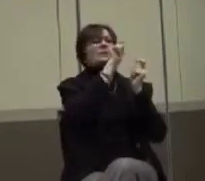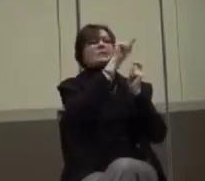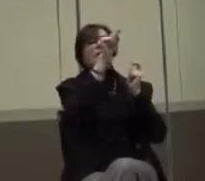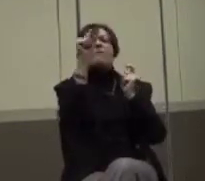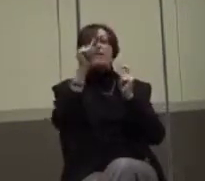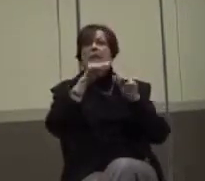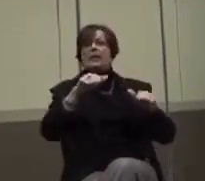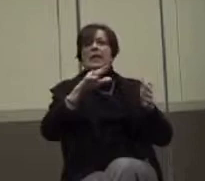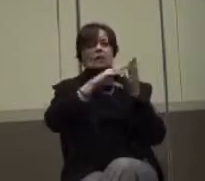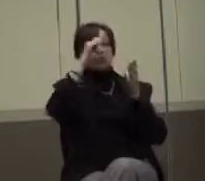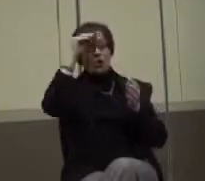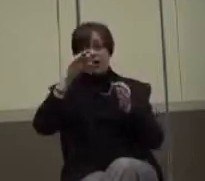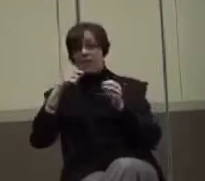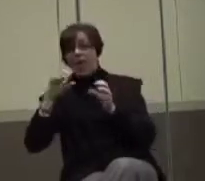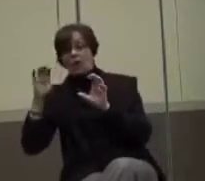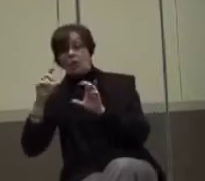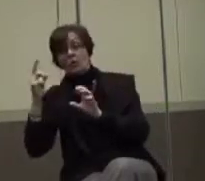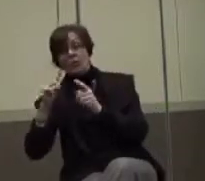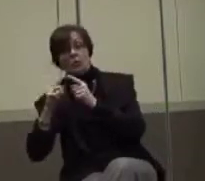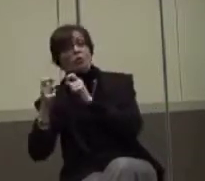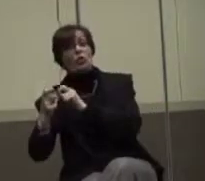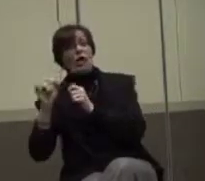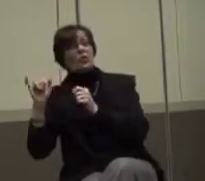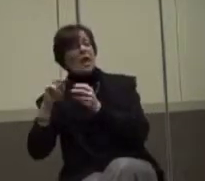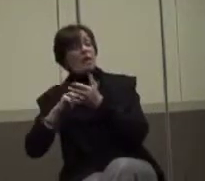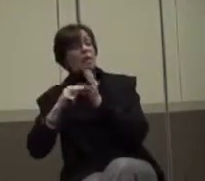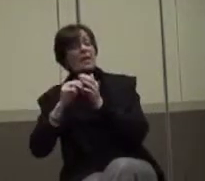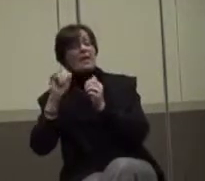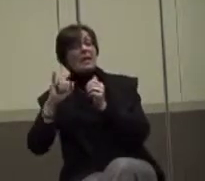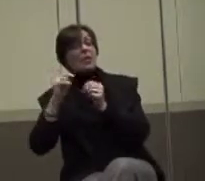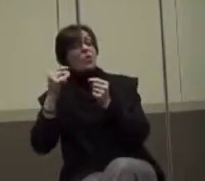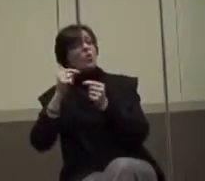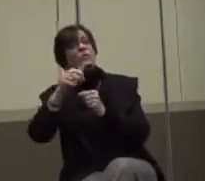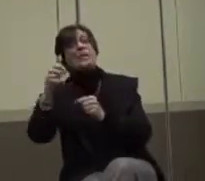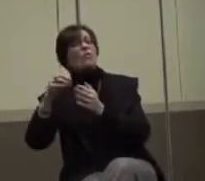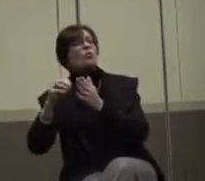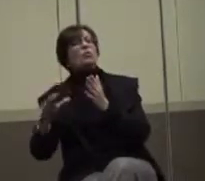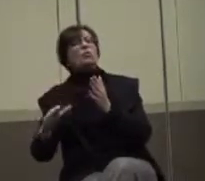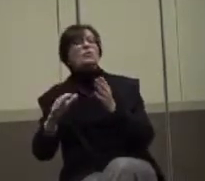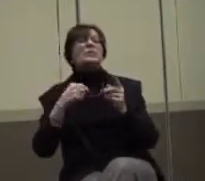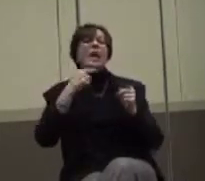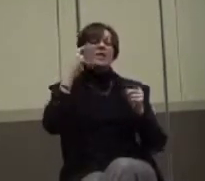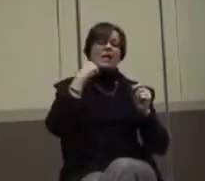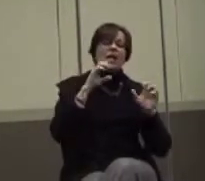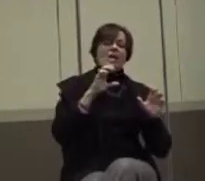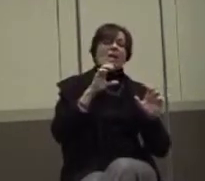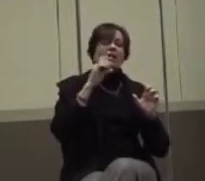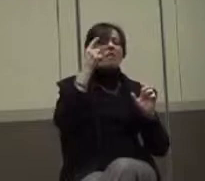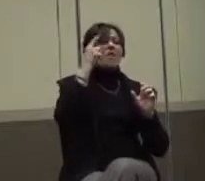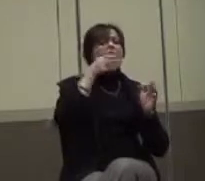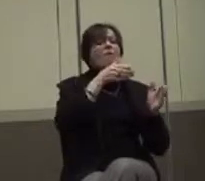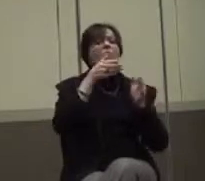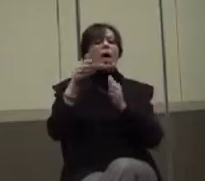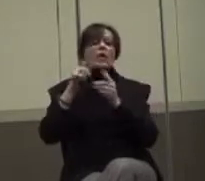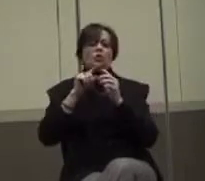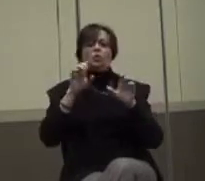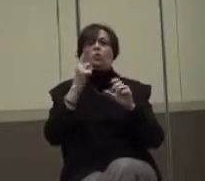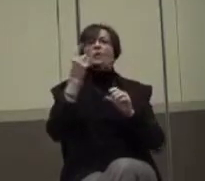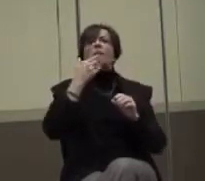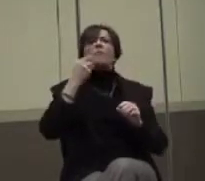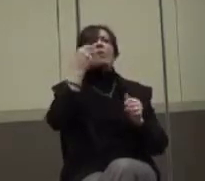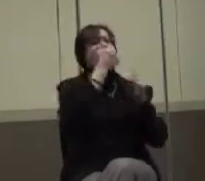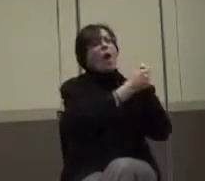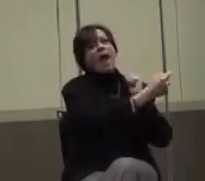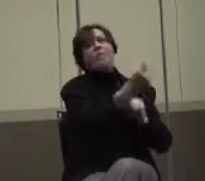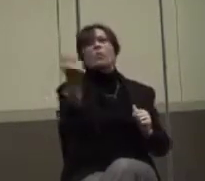that, I'm somehow taking away from the other students. I can probably think of ways that I can do something better for everyone. And it's a matter of